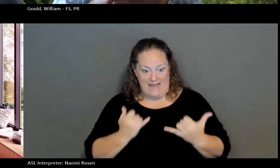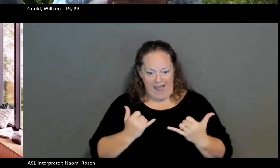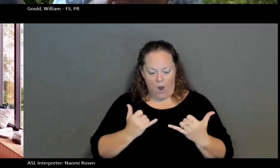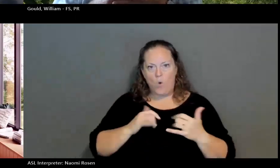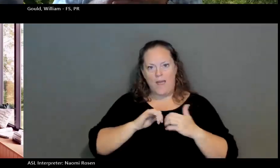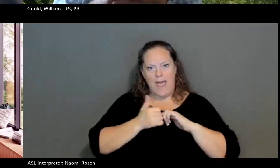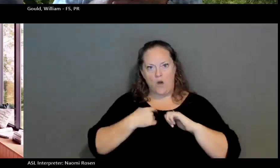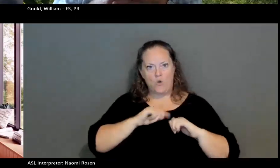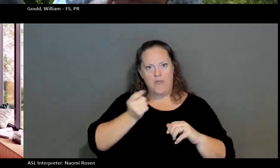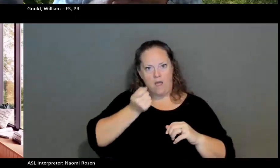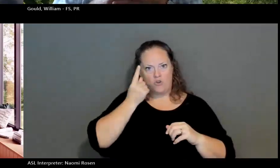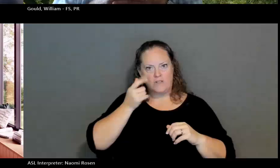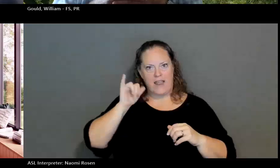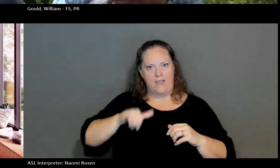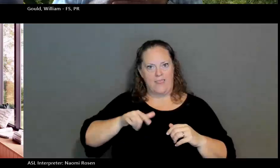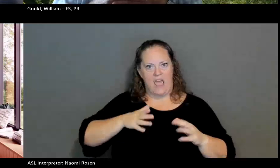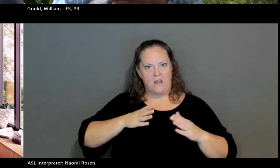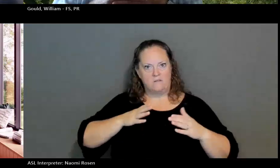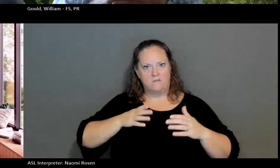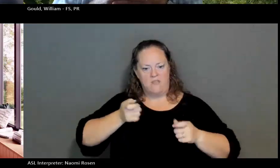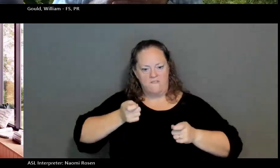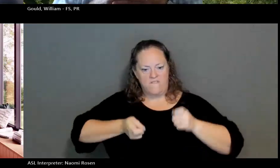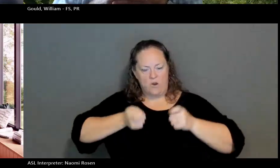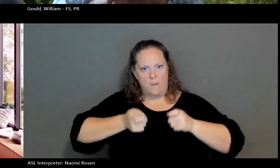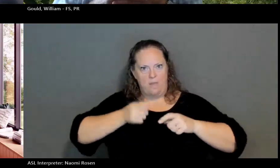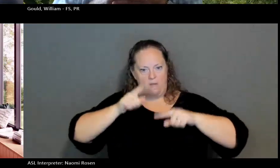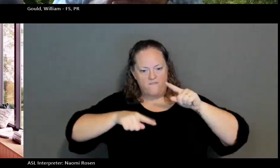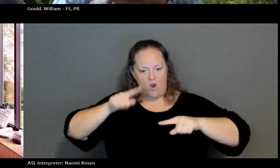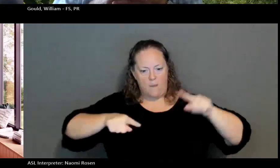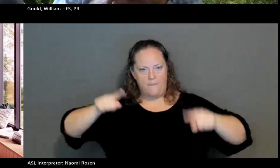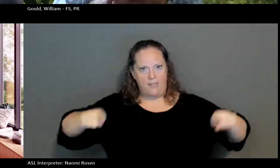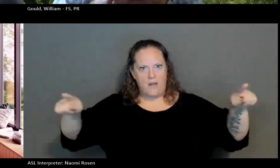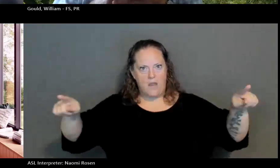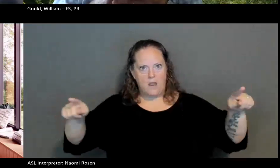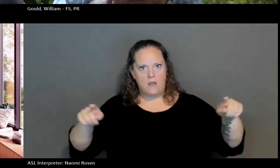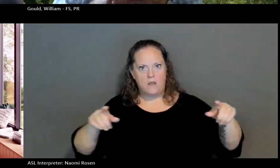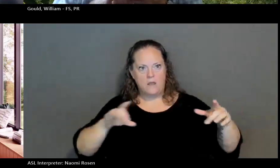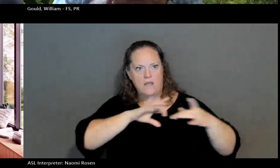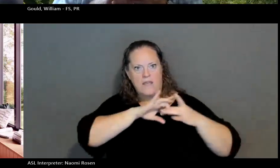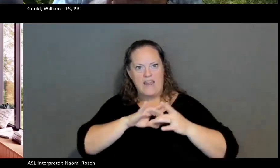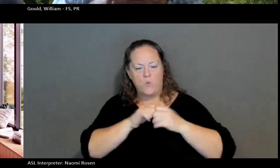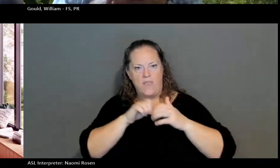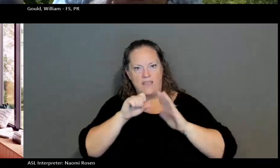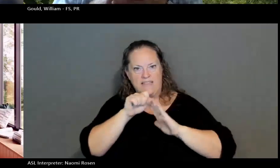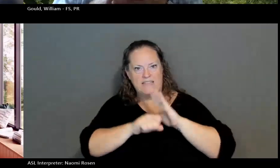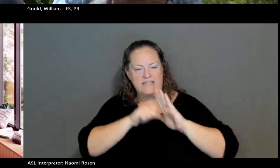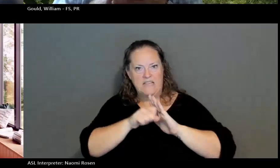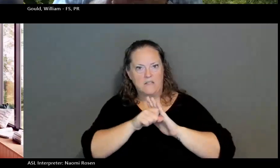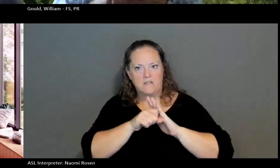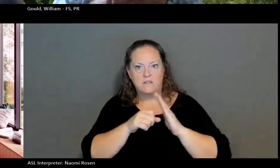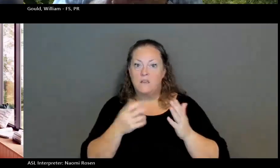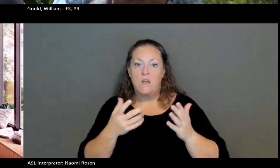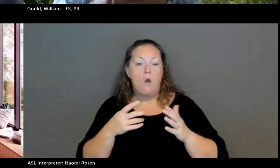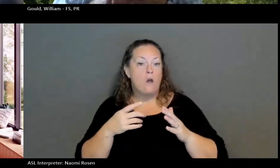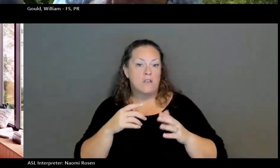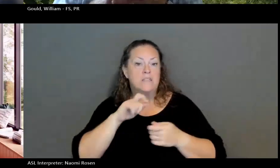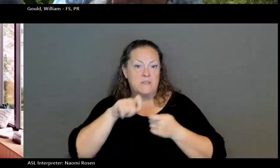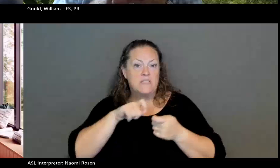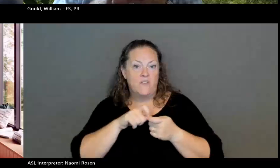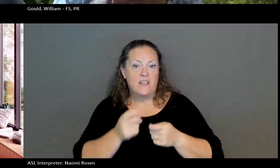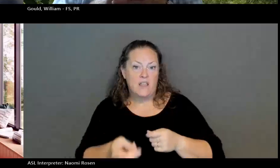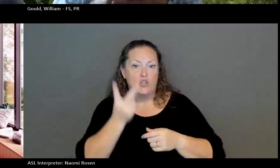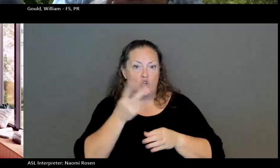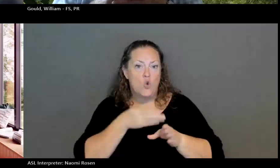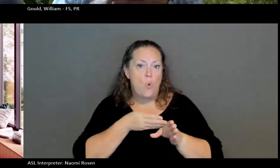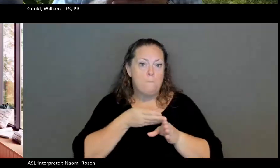likely variability with respect to the seasons, particularly the two main seasons that we have in the Caribbean, wet